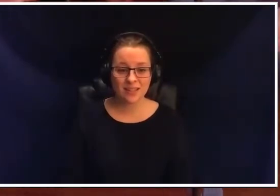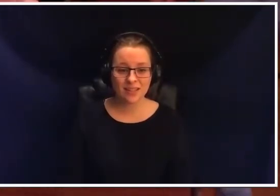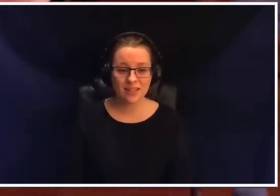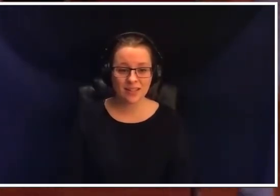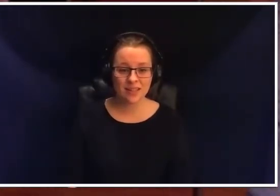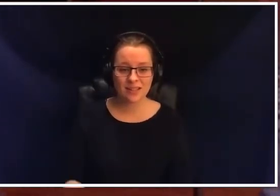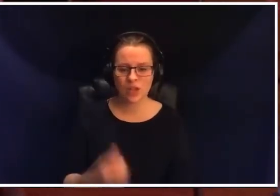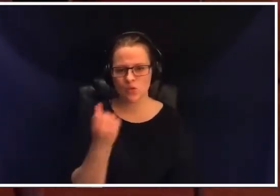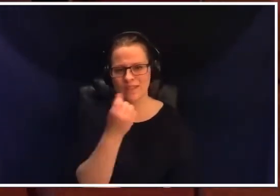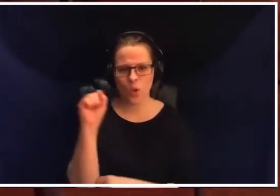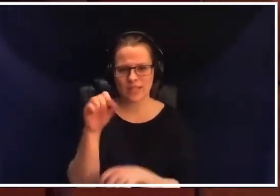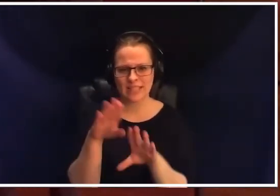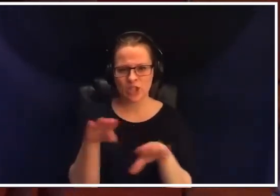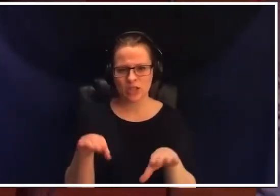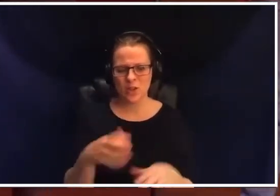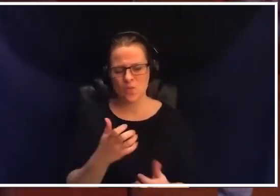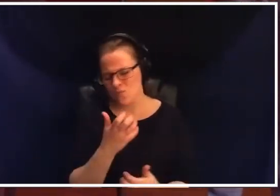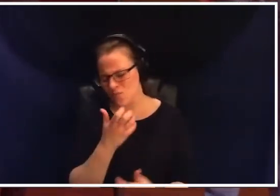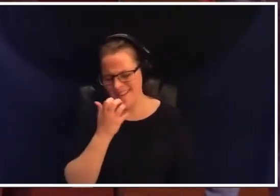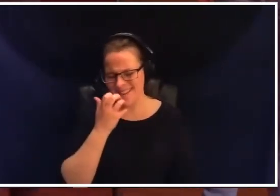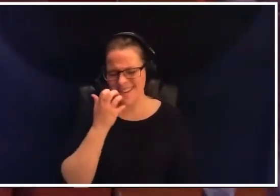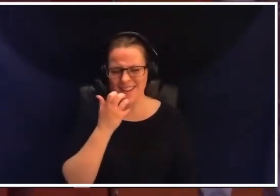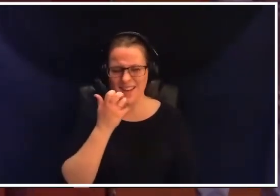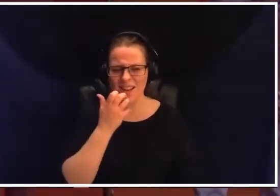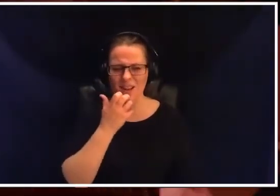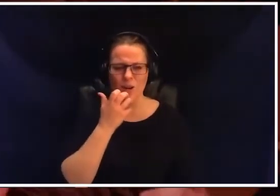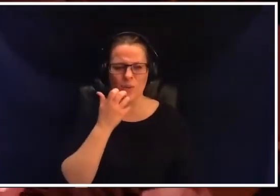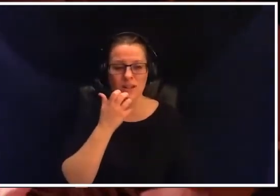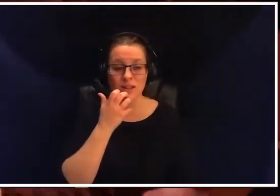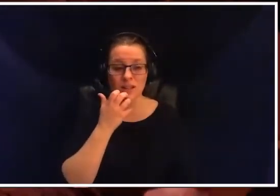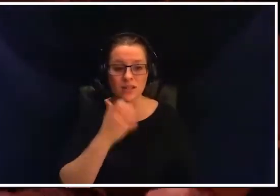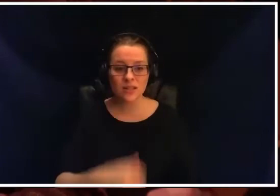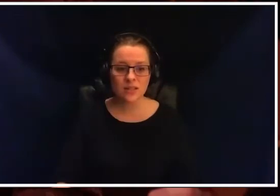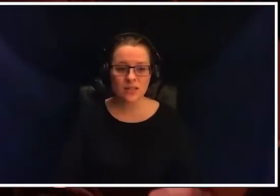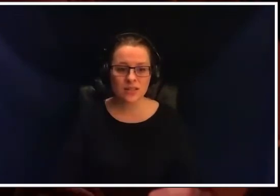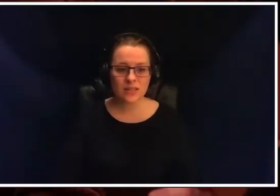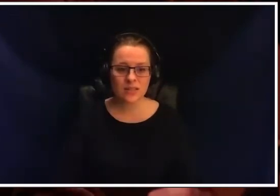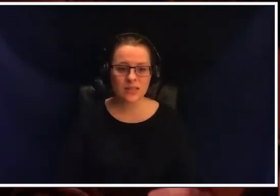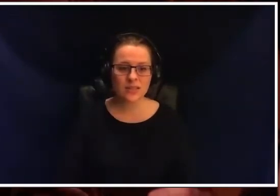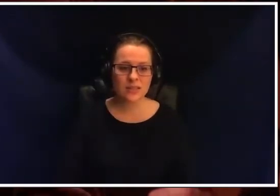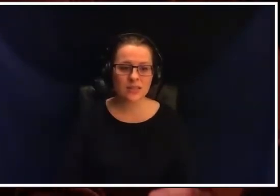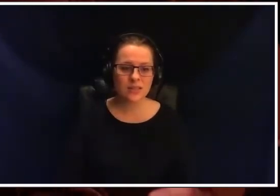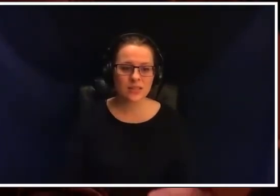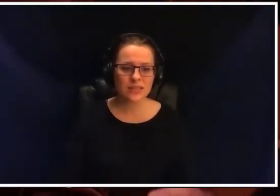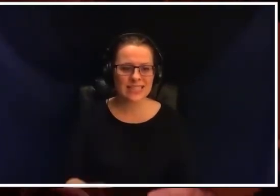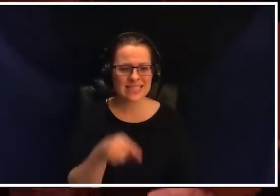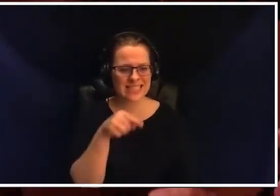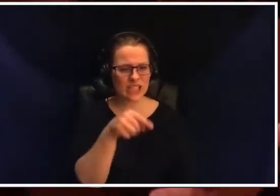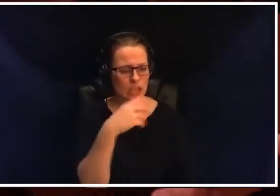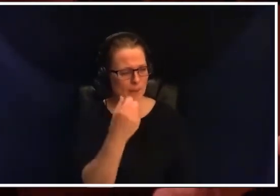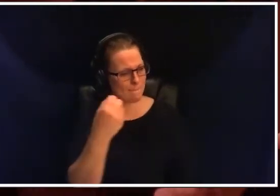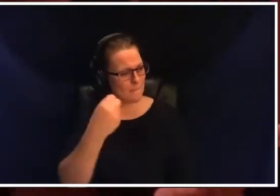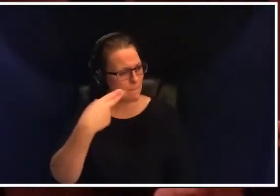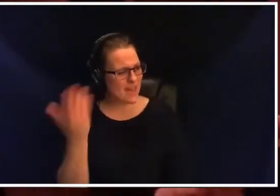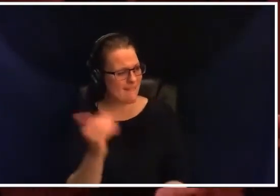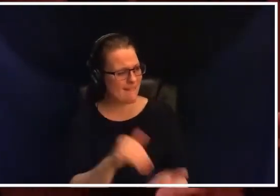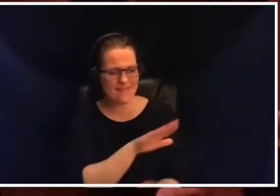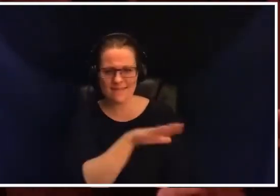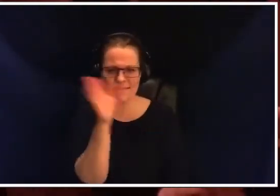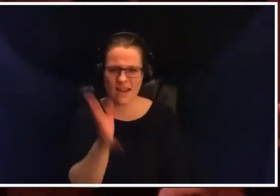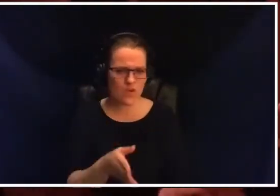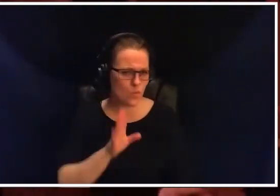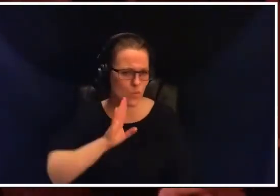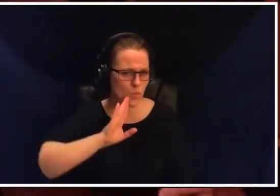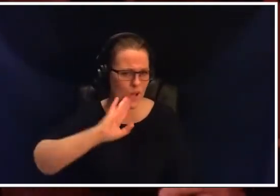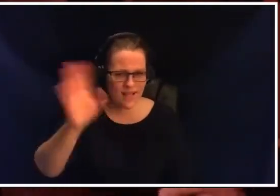Never again will she get the best. belongs to me. Never again will she